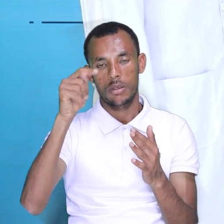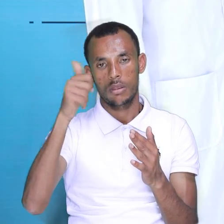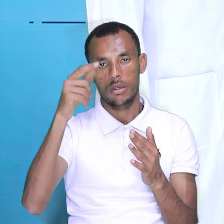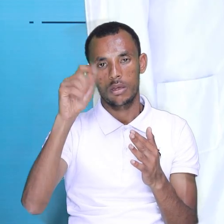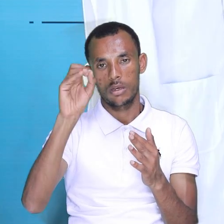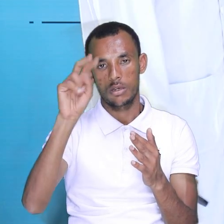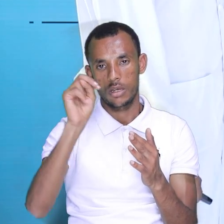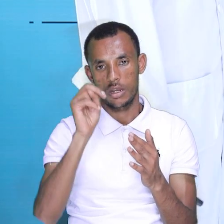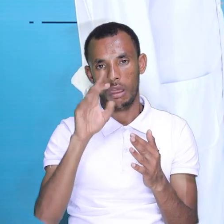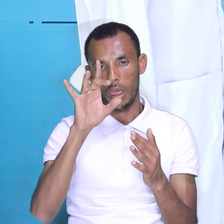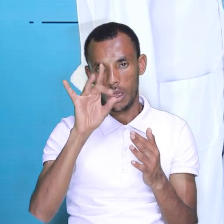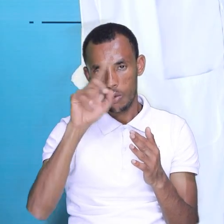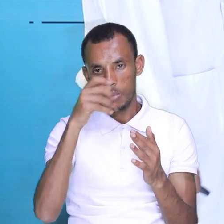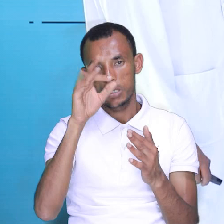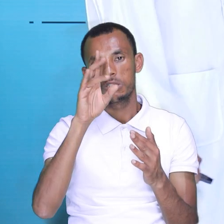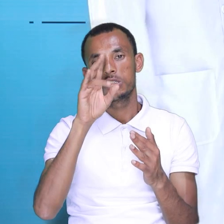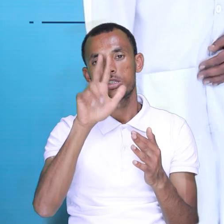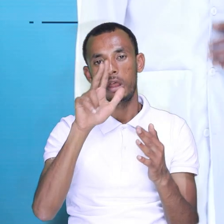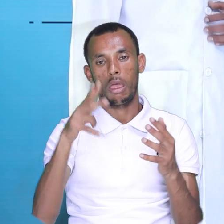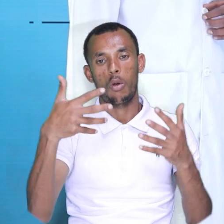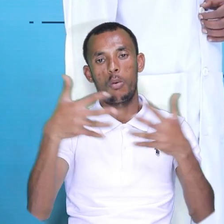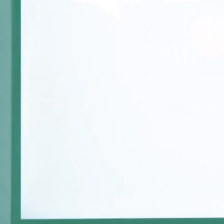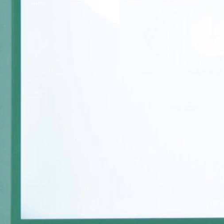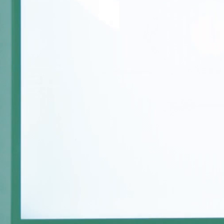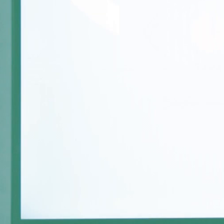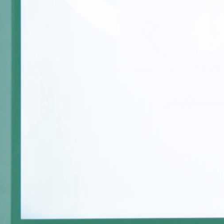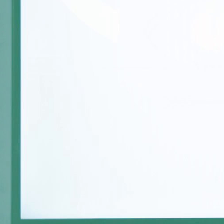Combination of 8,3. Combination of 4,4.